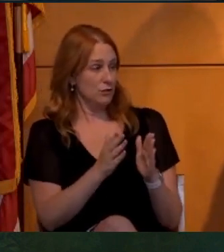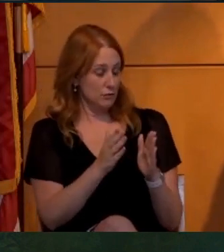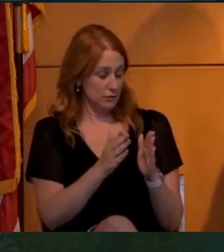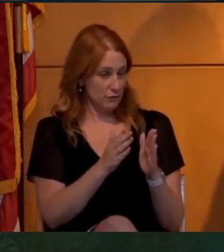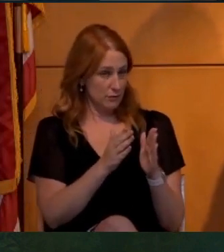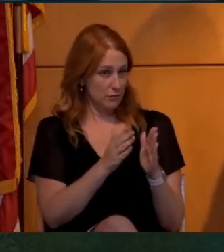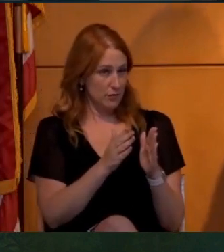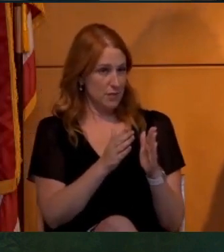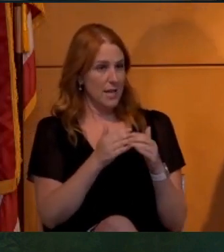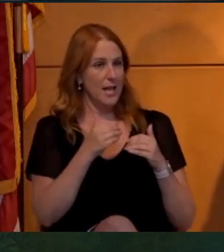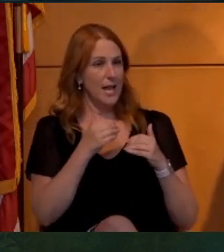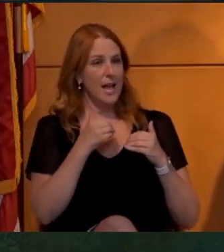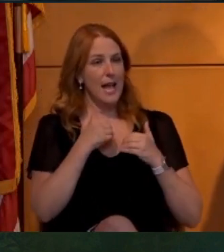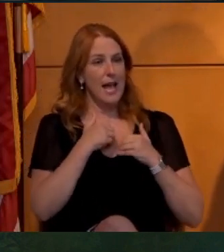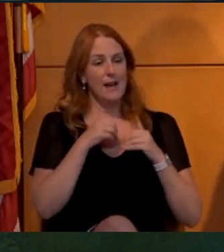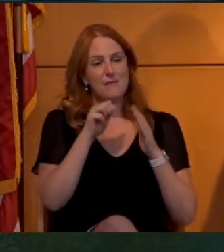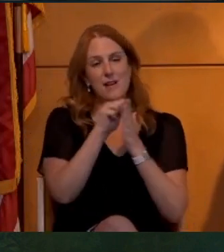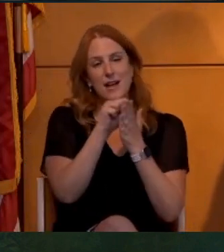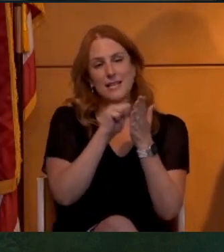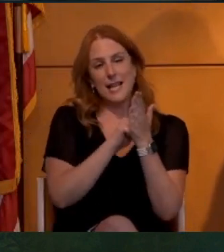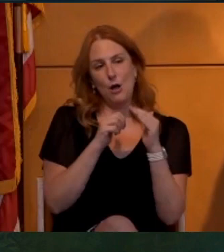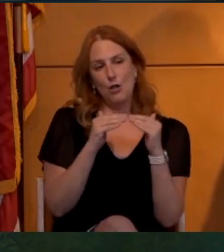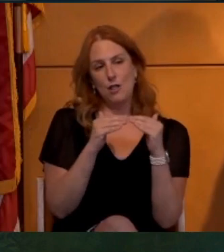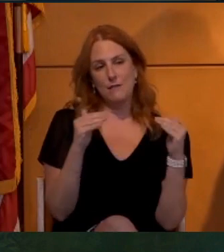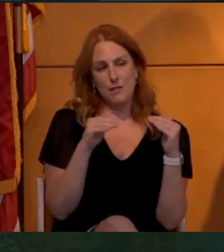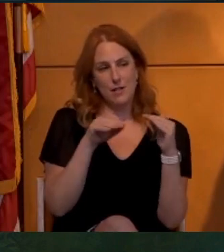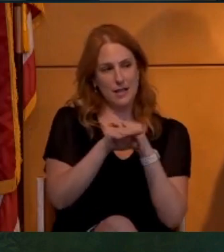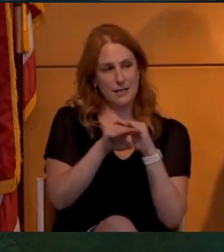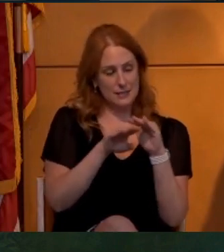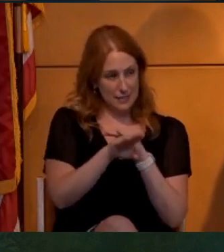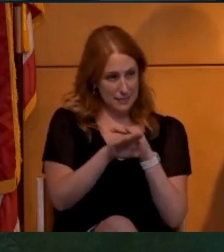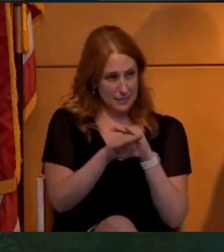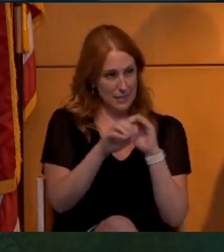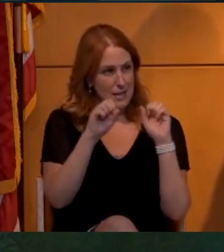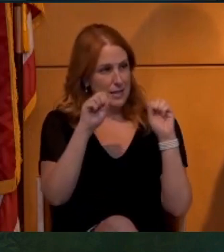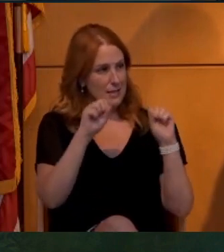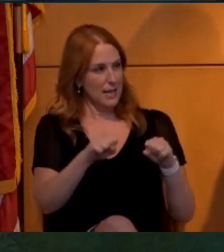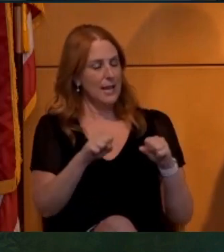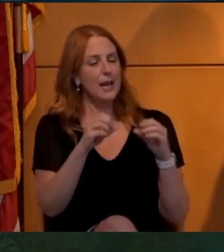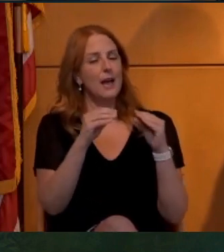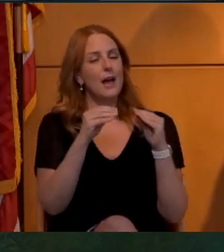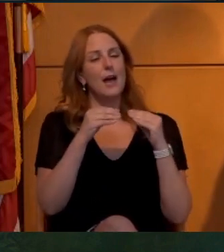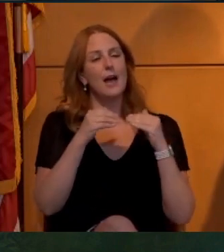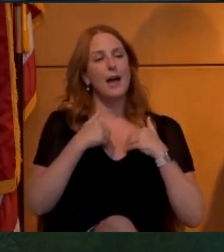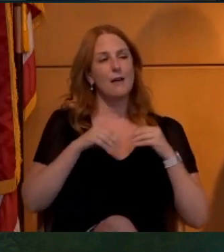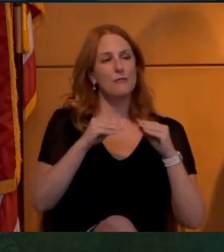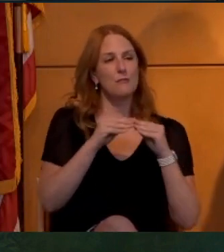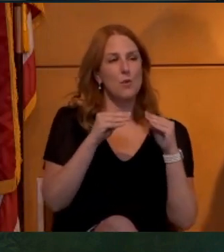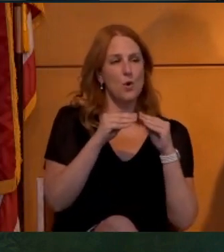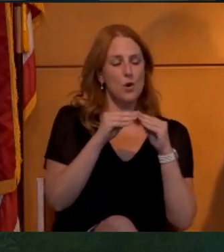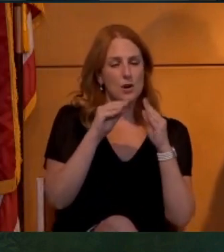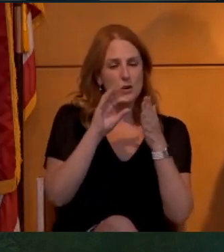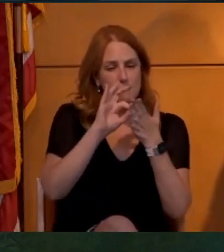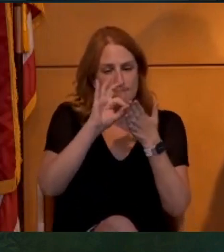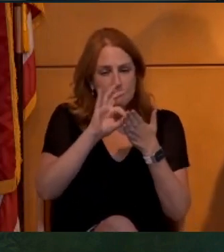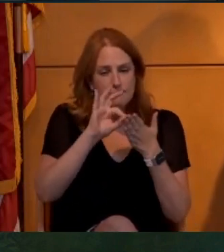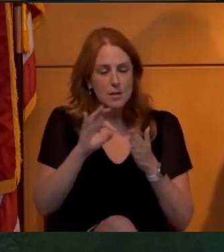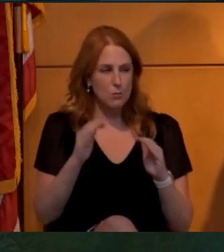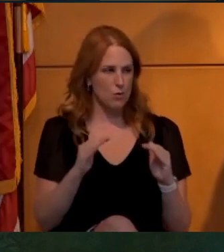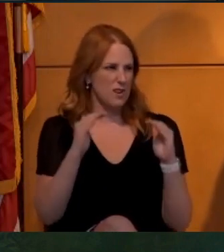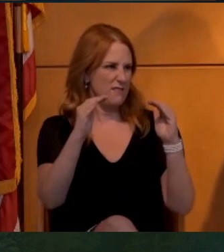to get account level access and thereby get more computationally intensive and more advanced